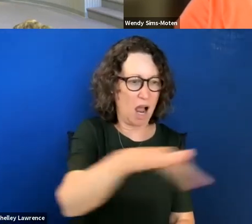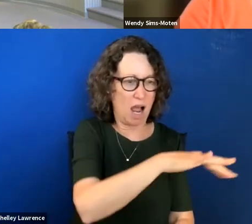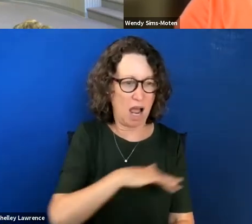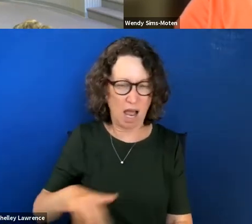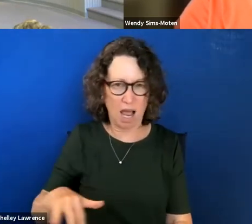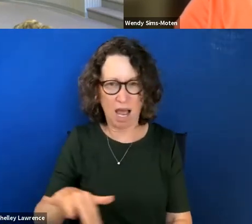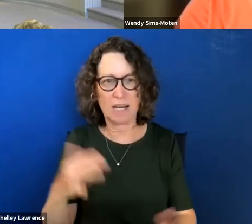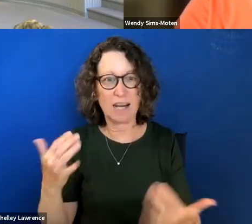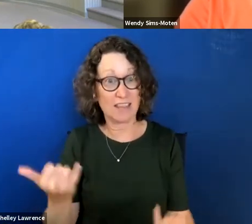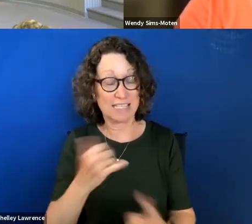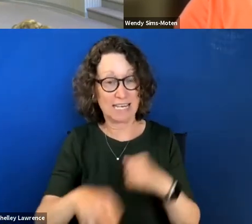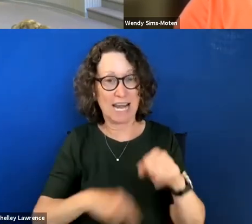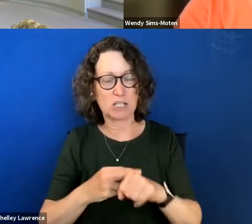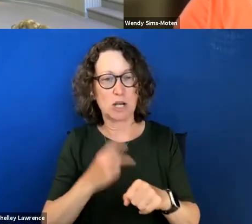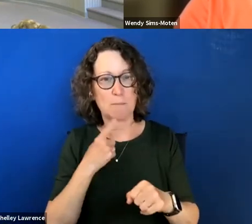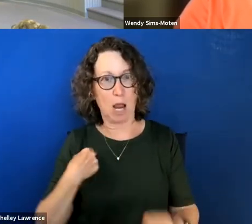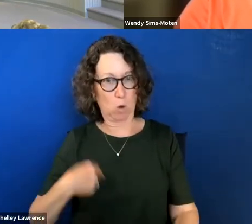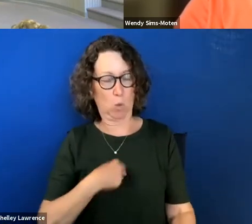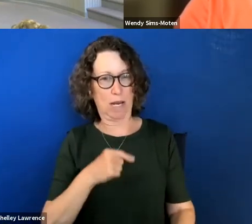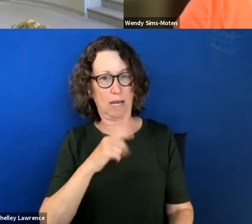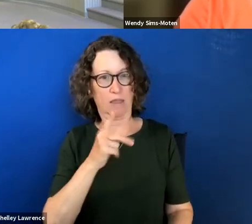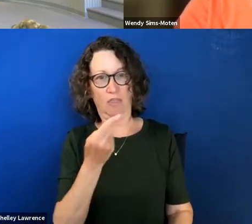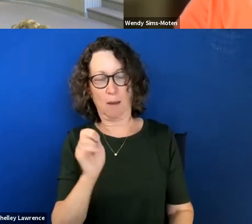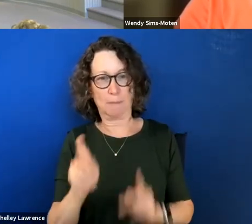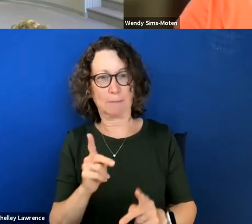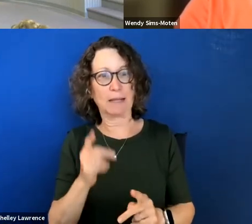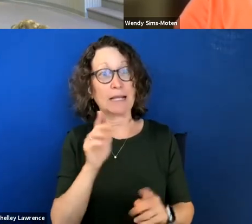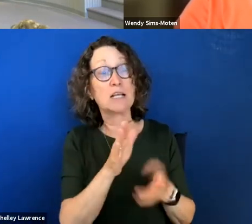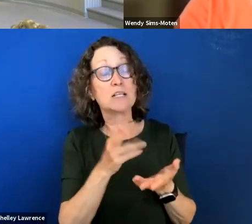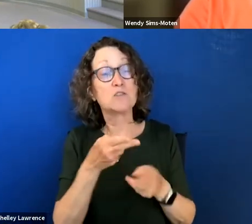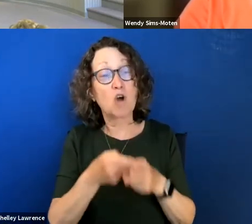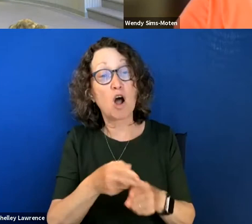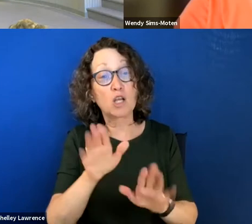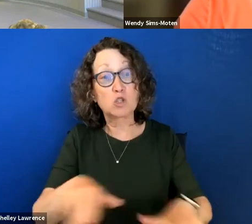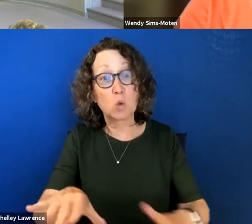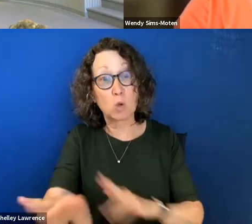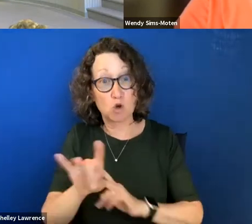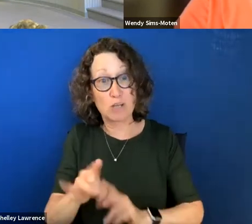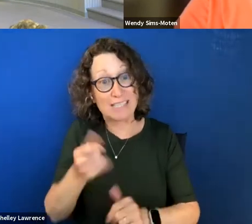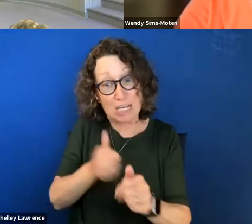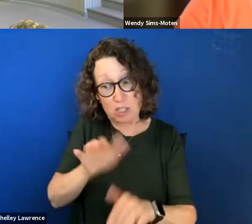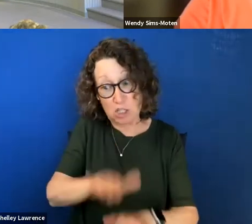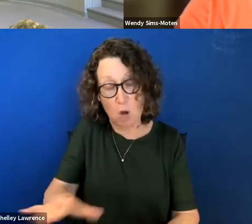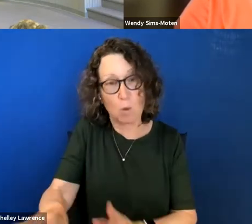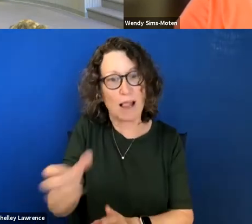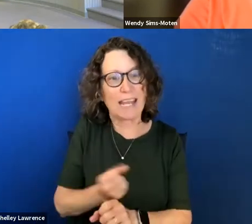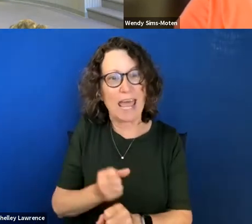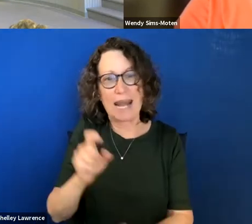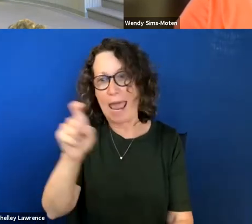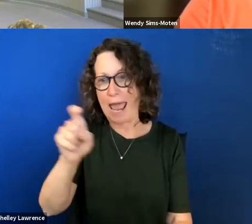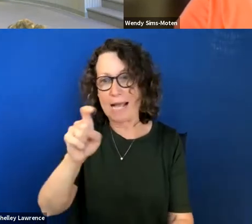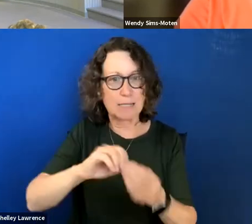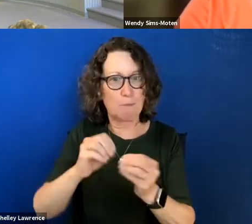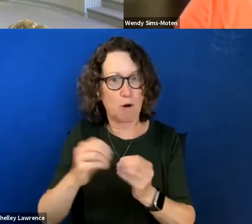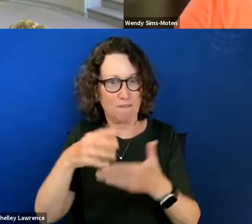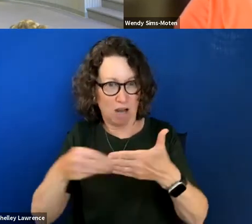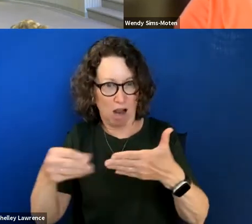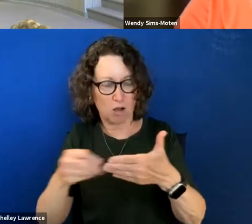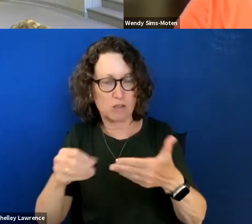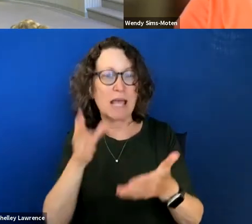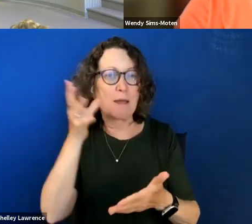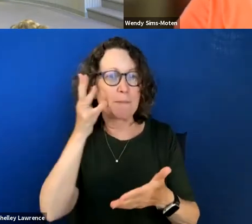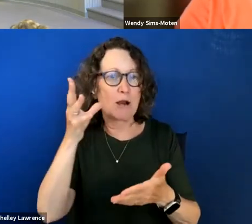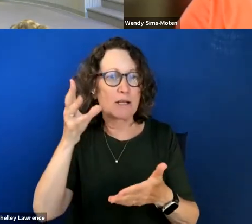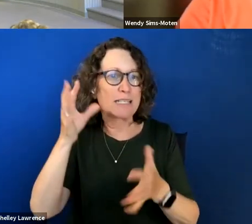this nation by way of We the People. It's called school choice. It means that each child will get X amount of dollars and the parents decide